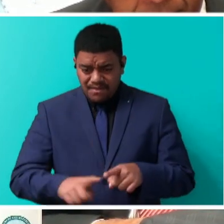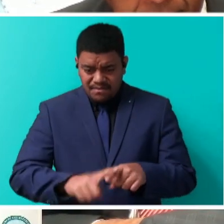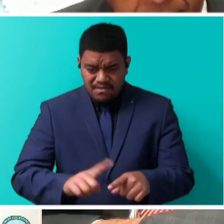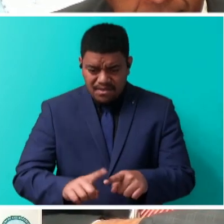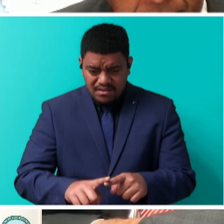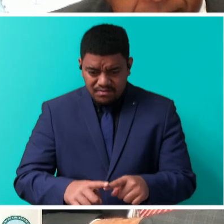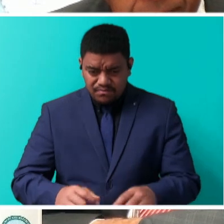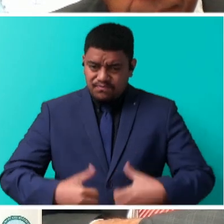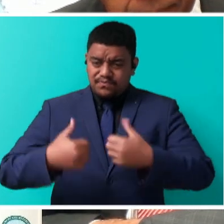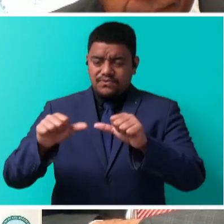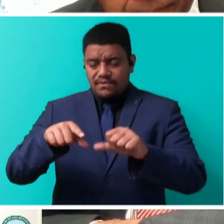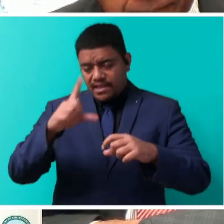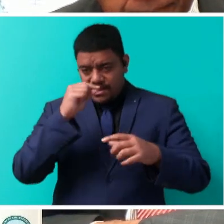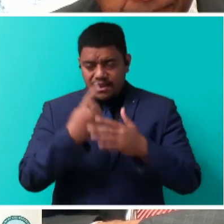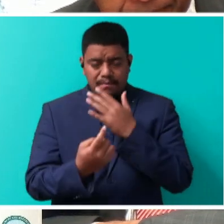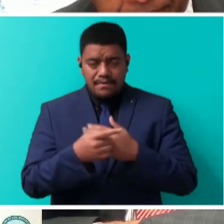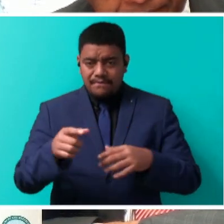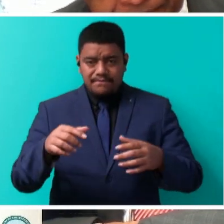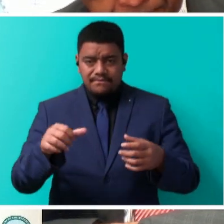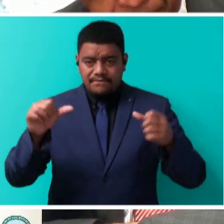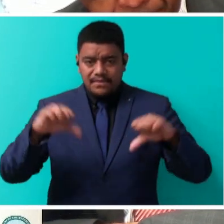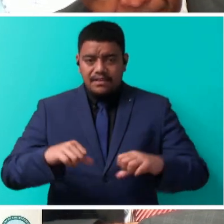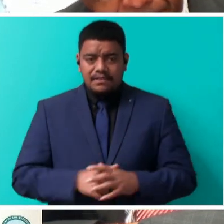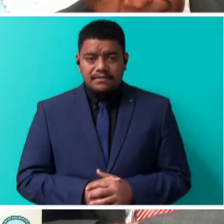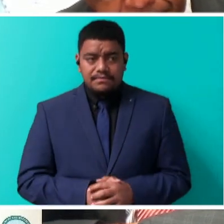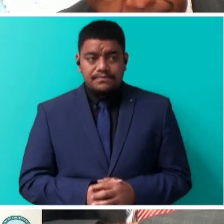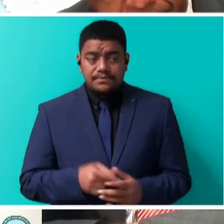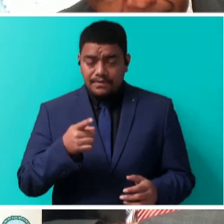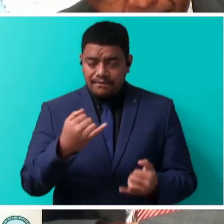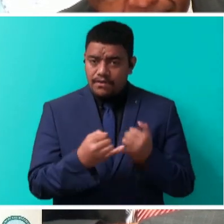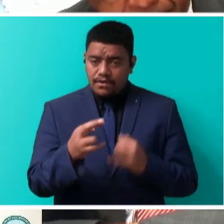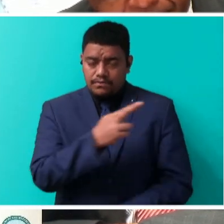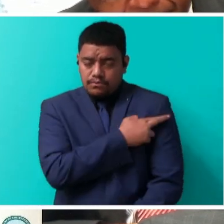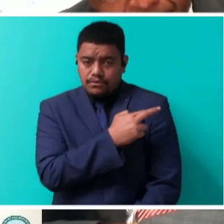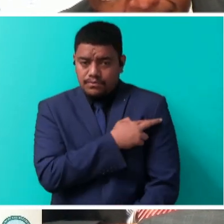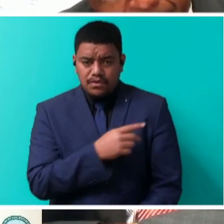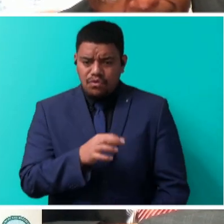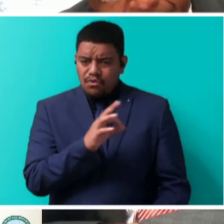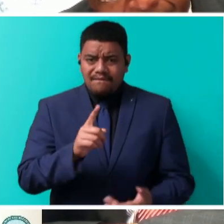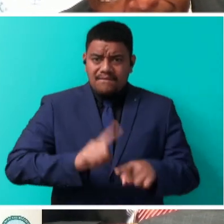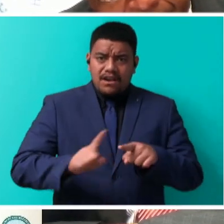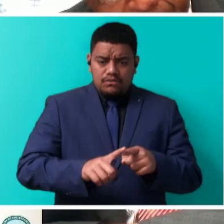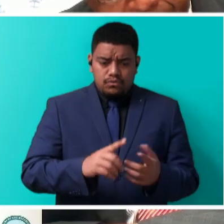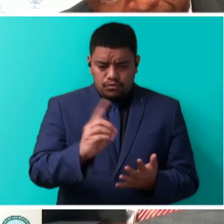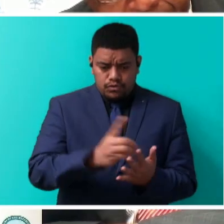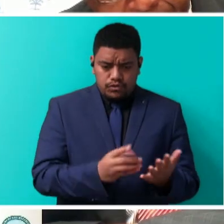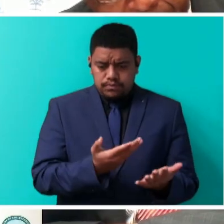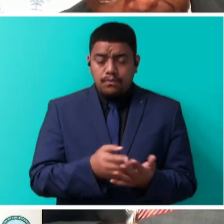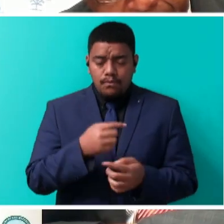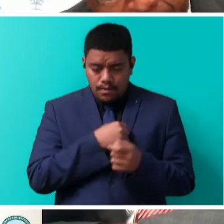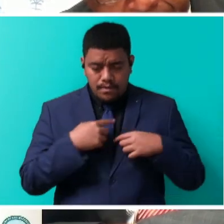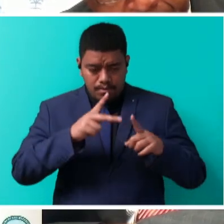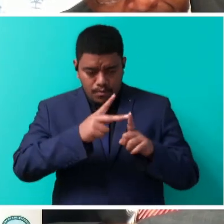with transparency. This government's approach is efficient deliberation and not rush drafting. We prioritize in